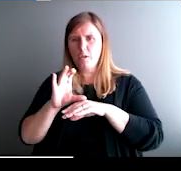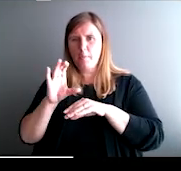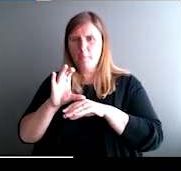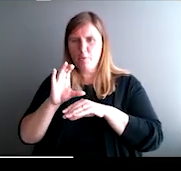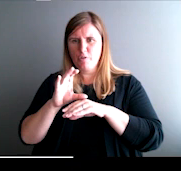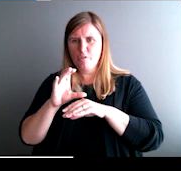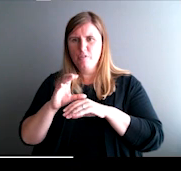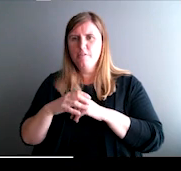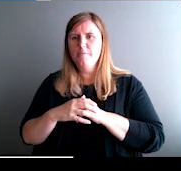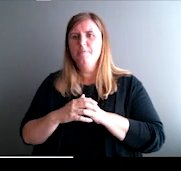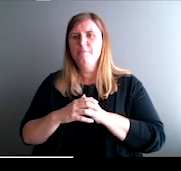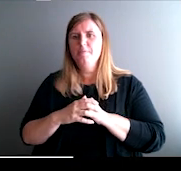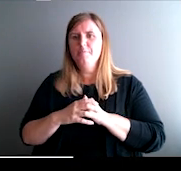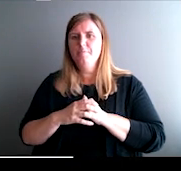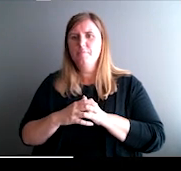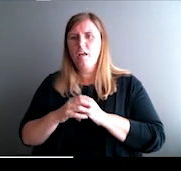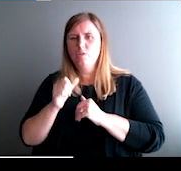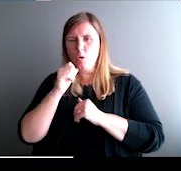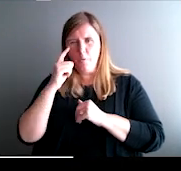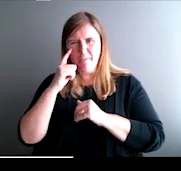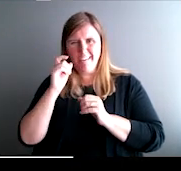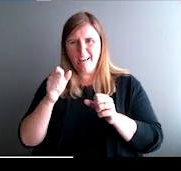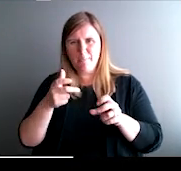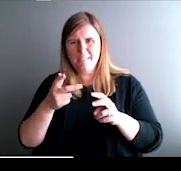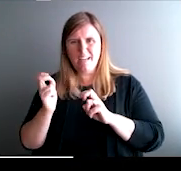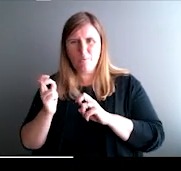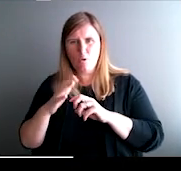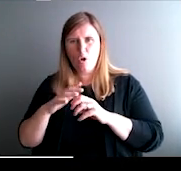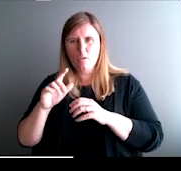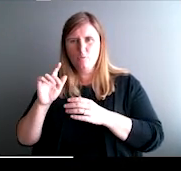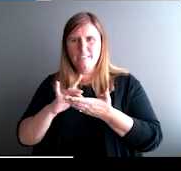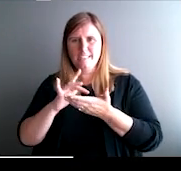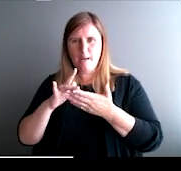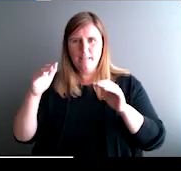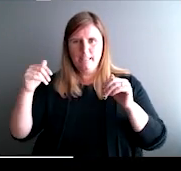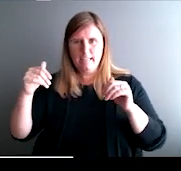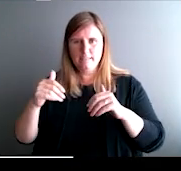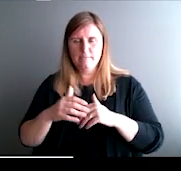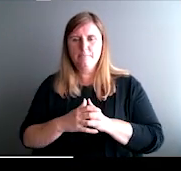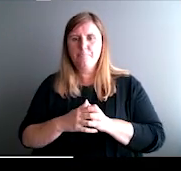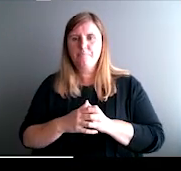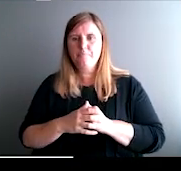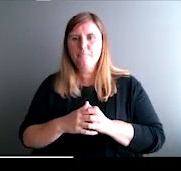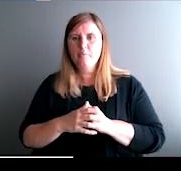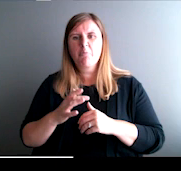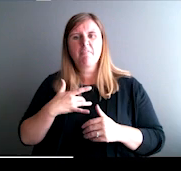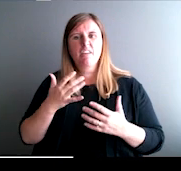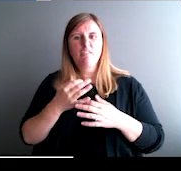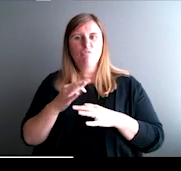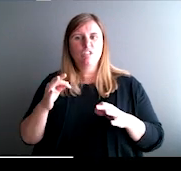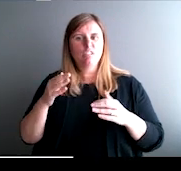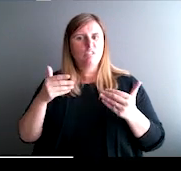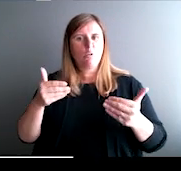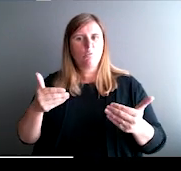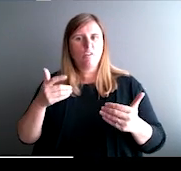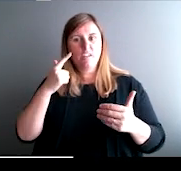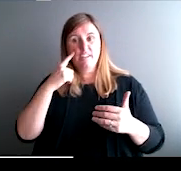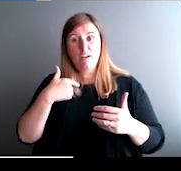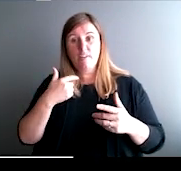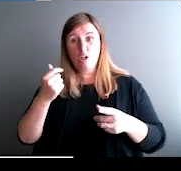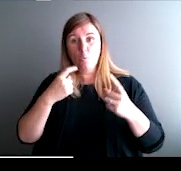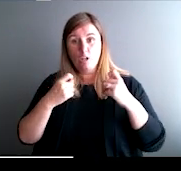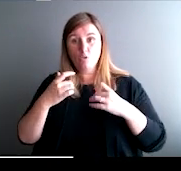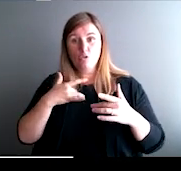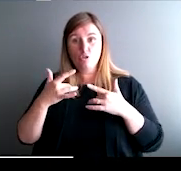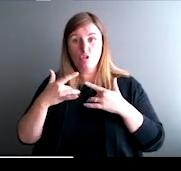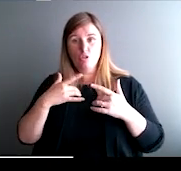computer. I don't think that it can be downloaded onto a tablet yet, but feel free to go through there. If you have a question or concern